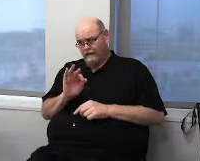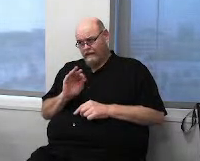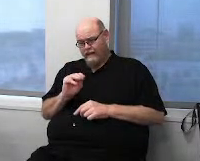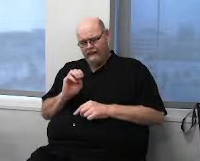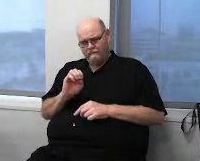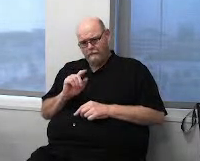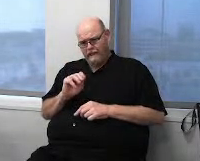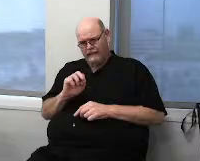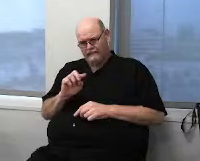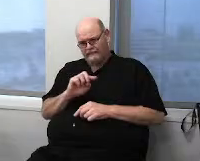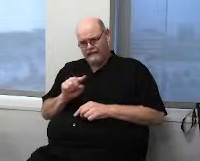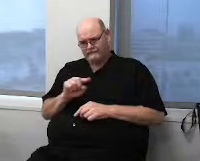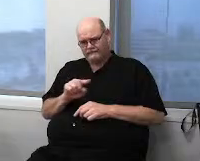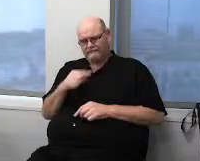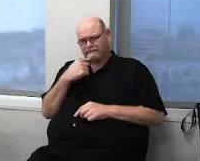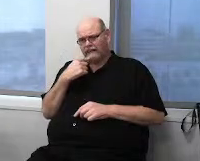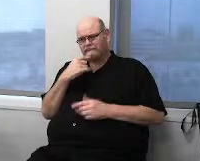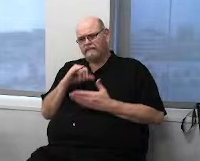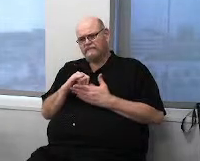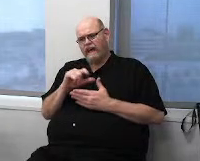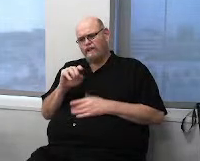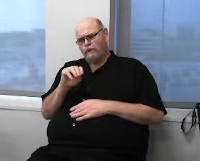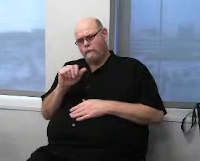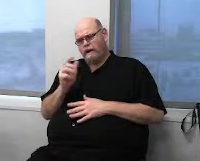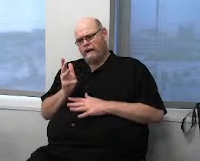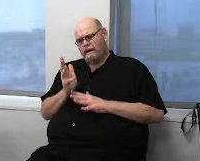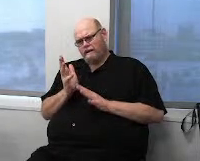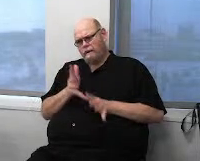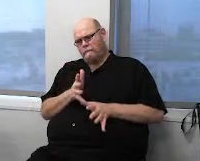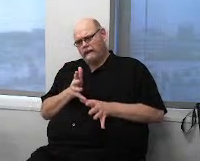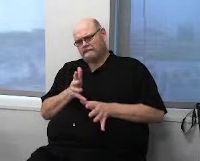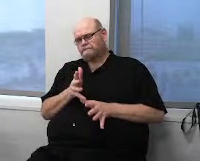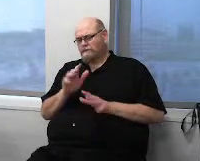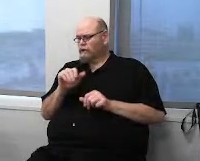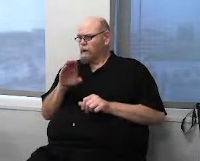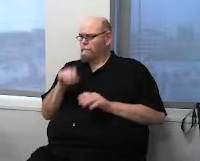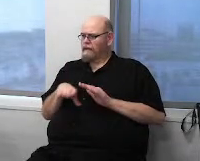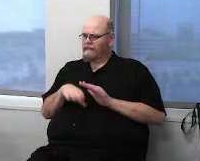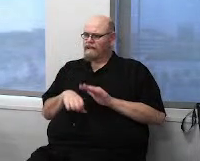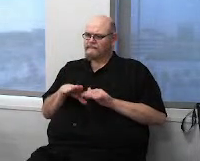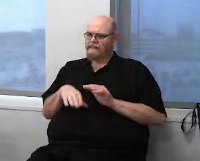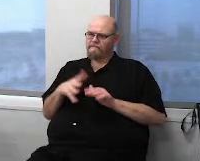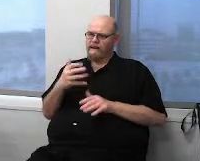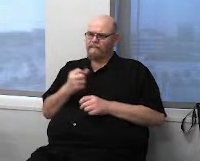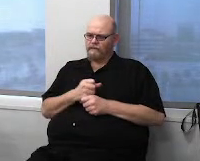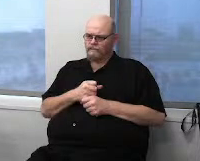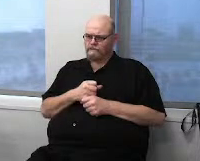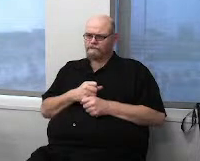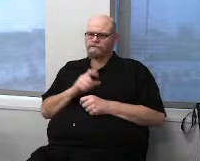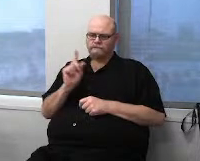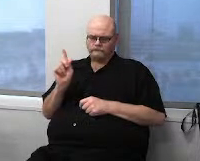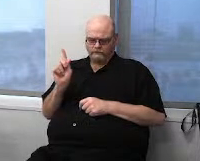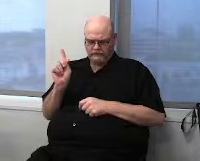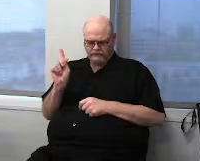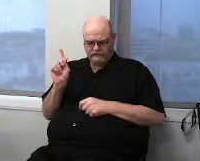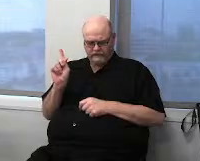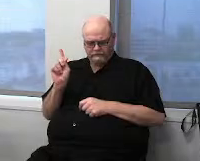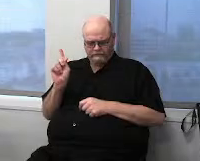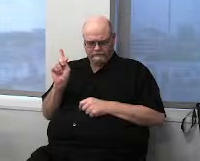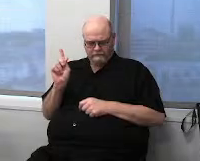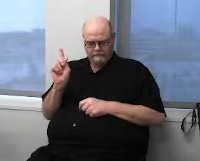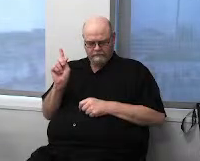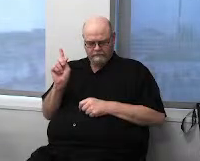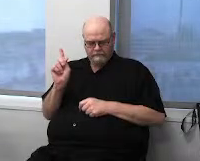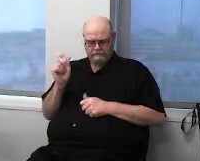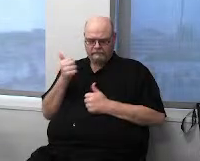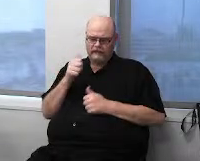if Mr. Melendez is saying that LUMA abandoned the project, then yes, I take his point that it could be less than 5 years. And right. 1